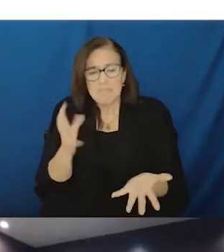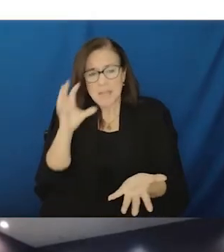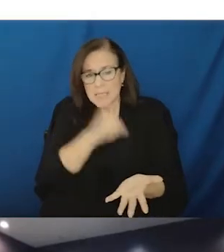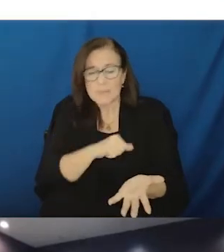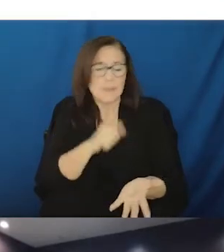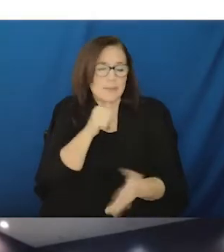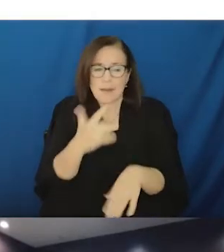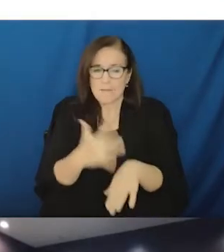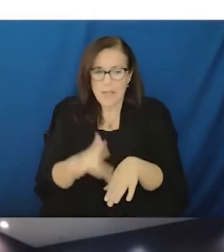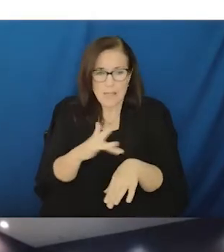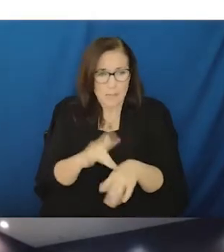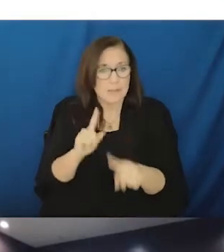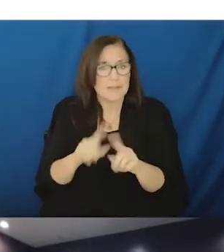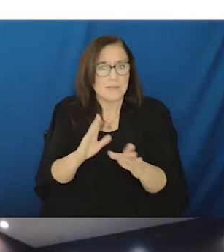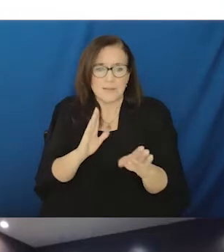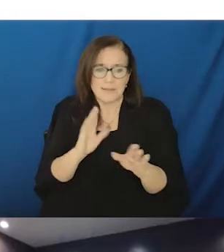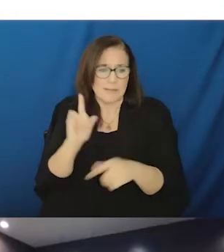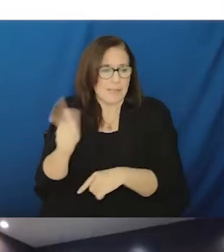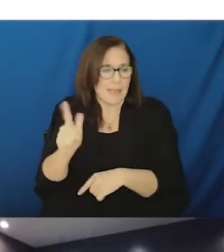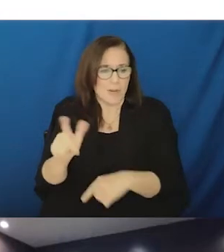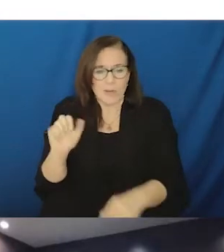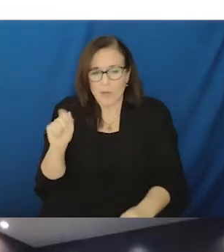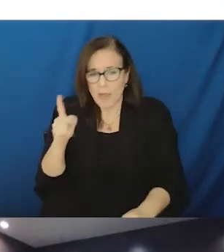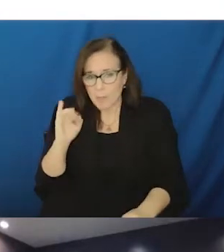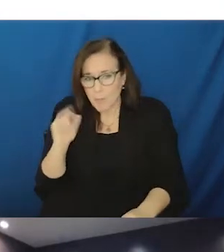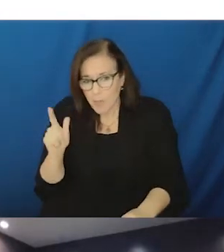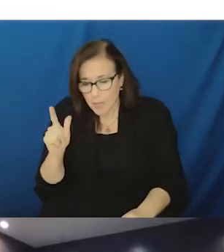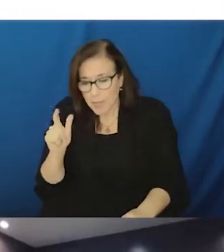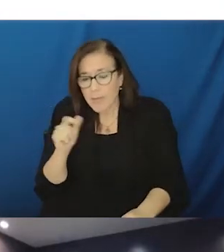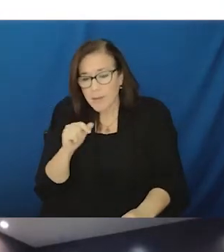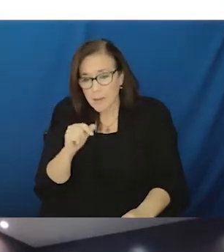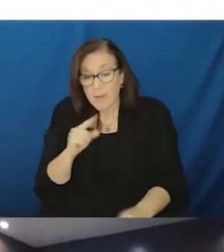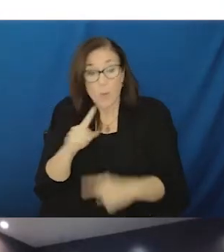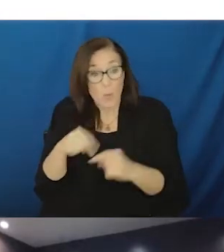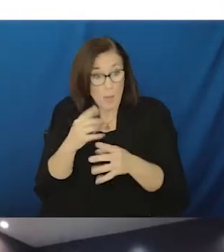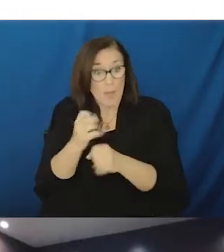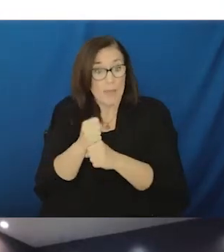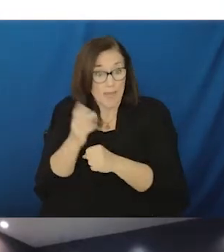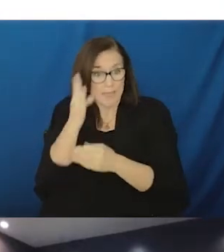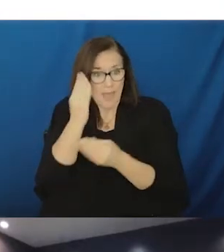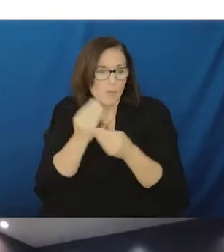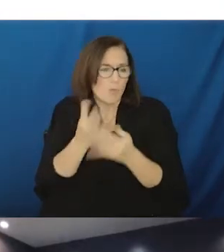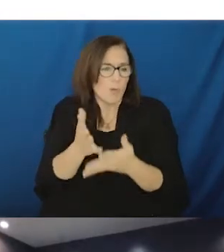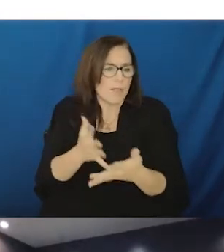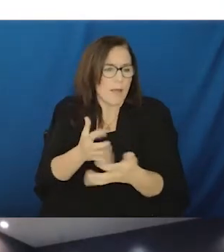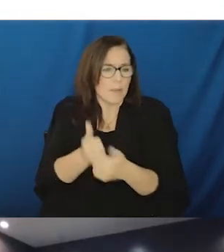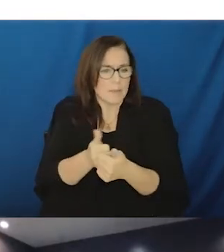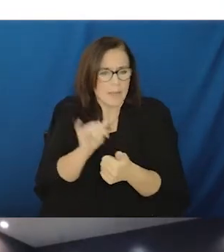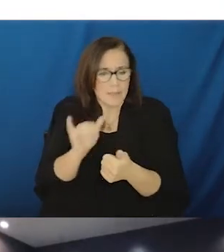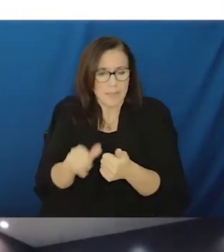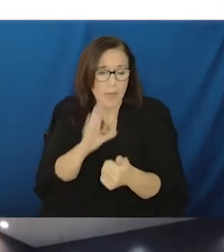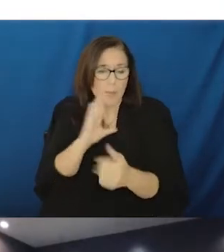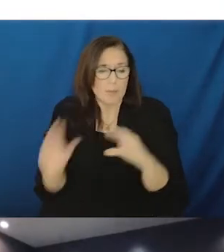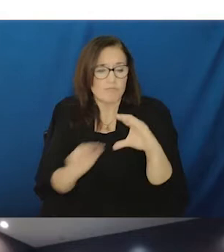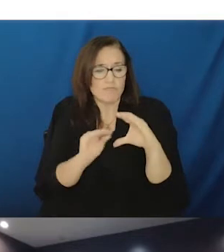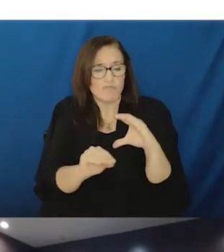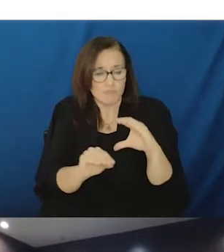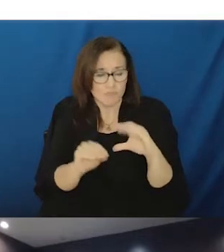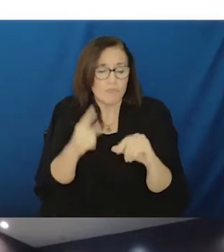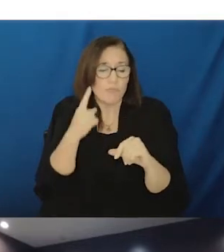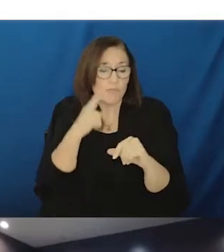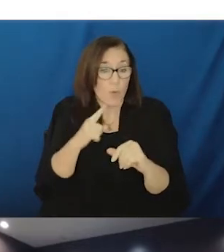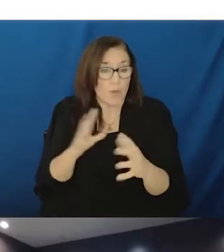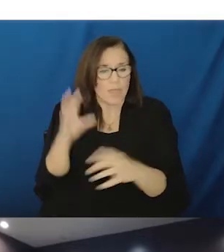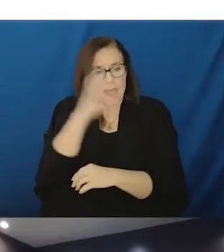be available until April, but once we receive that, we'll up that for the estimated actuals,